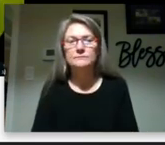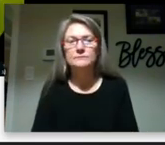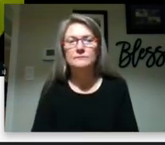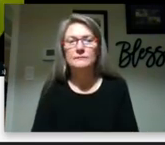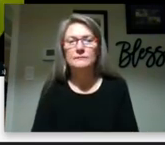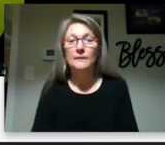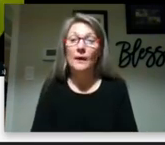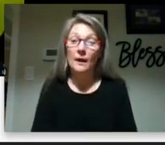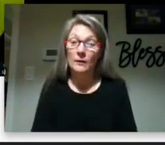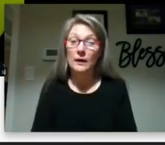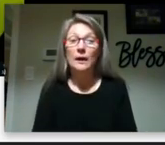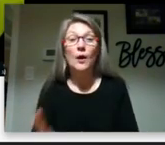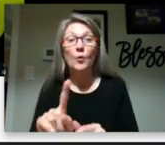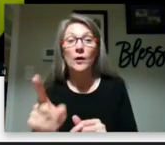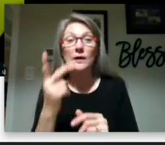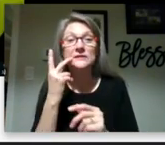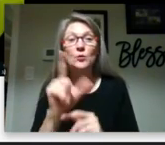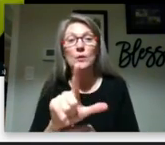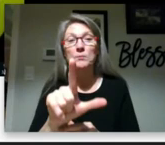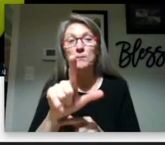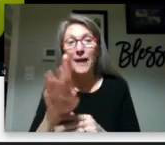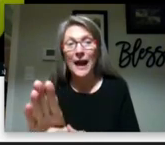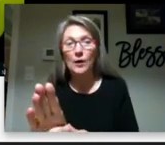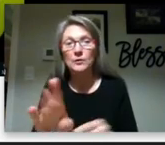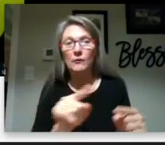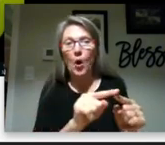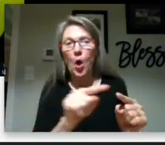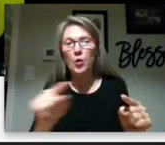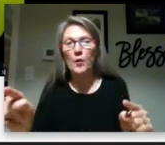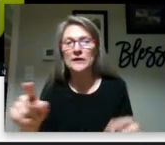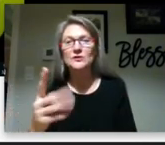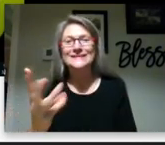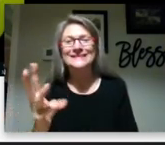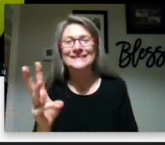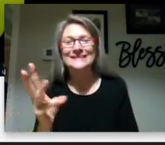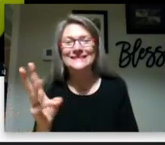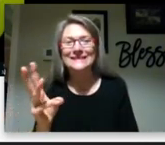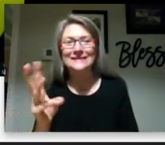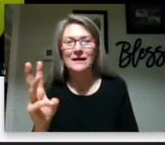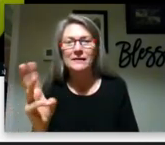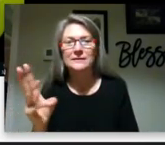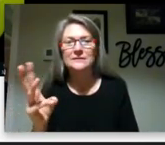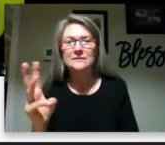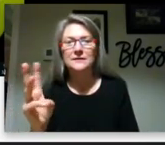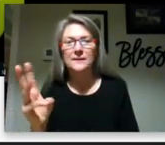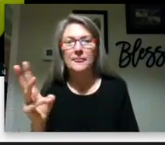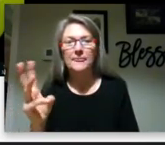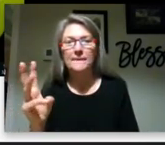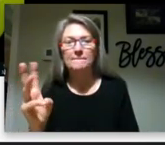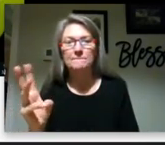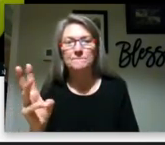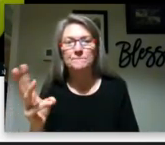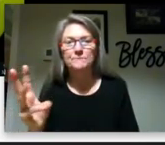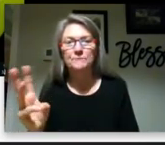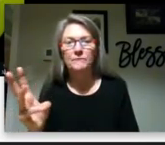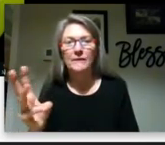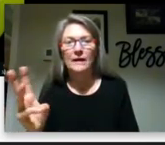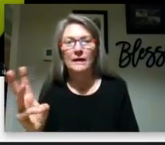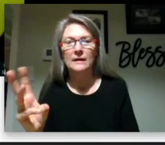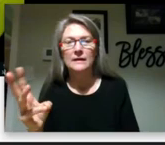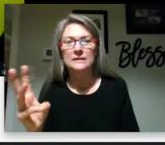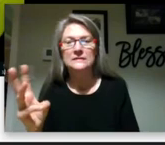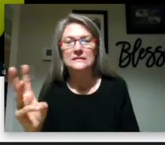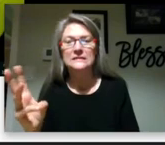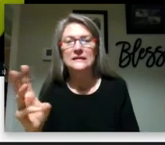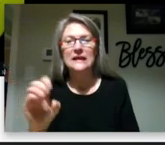I think, okay, well, where do I see 1 pound? I have to go all the way down to that 1 at the end. So this whole entire